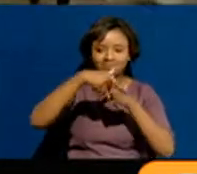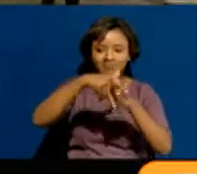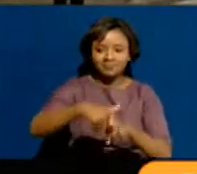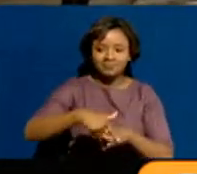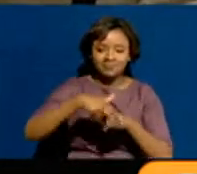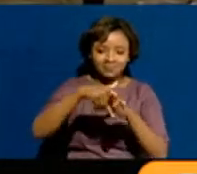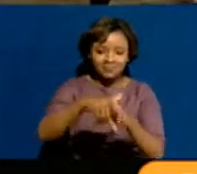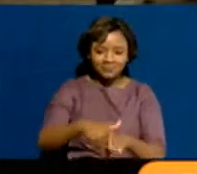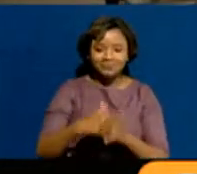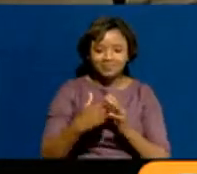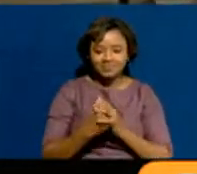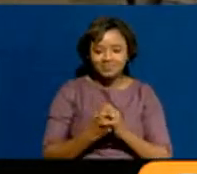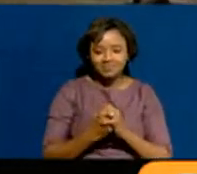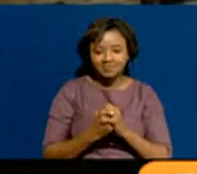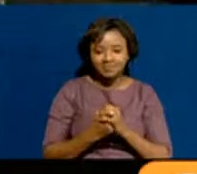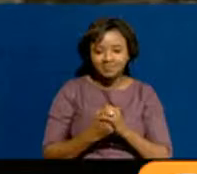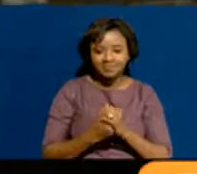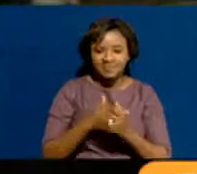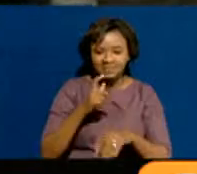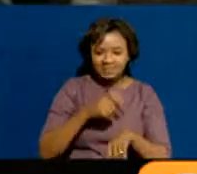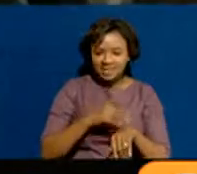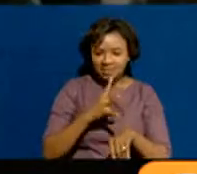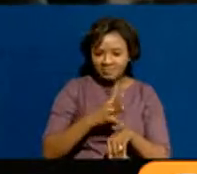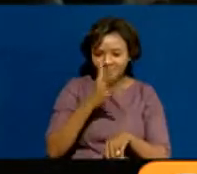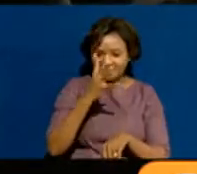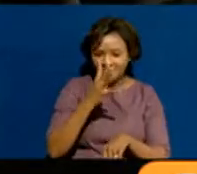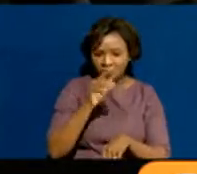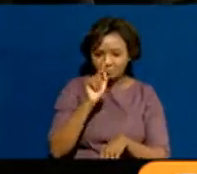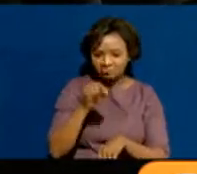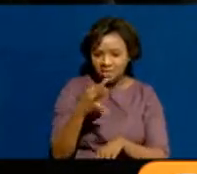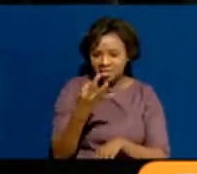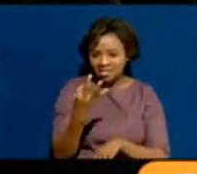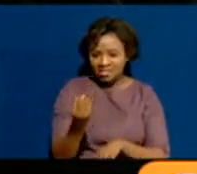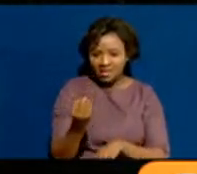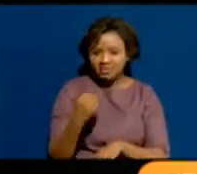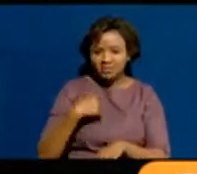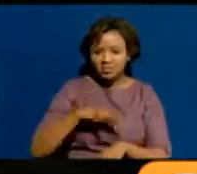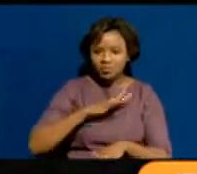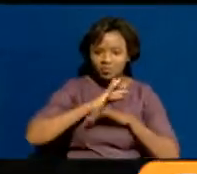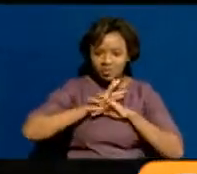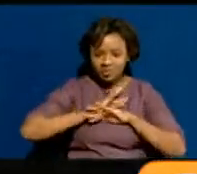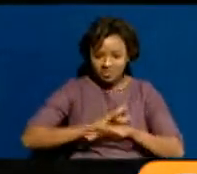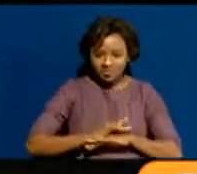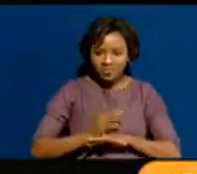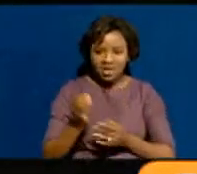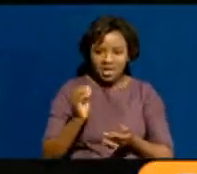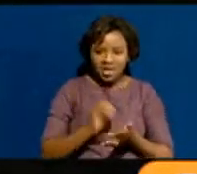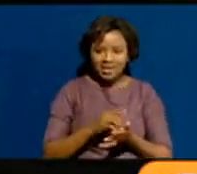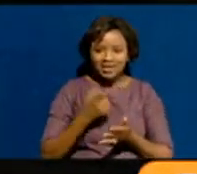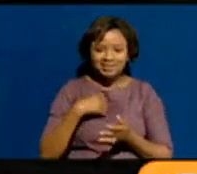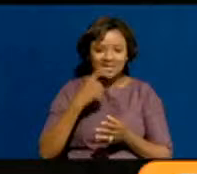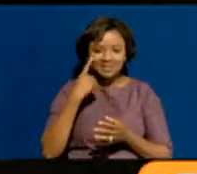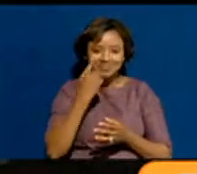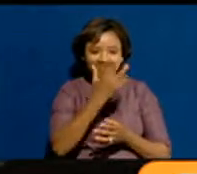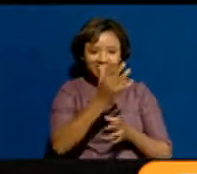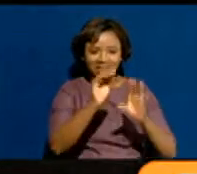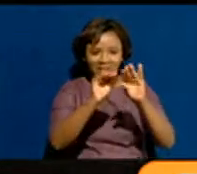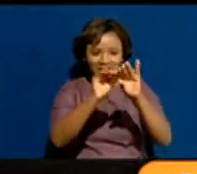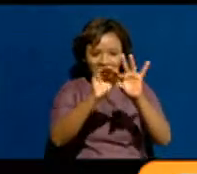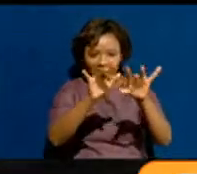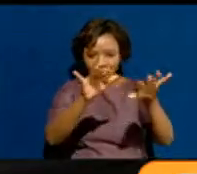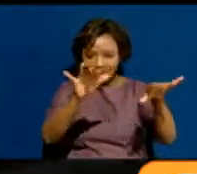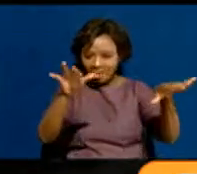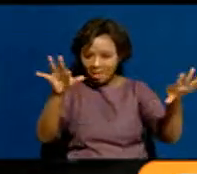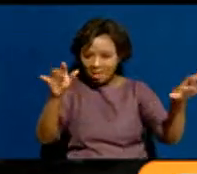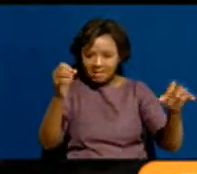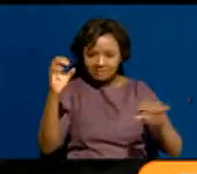to do on top? At around 4:30 a.m., we take another break as we gaze at the sun's rays. We are